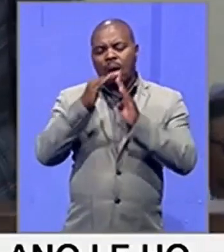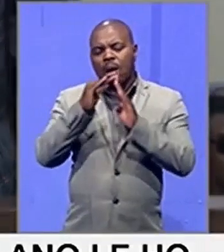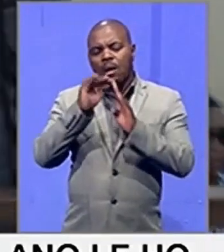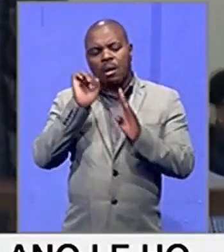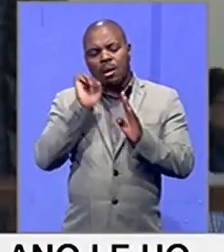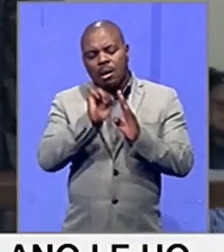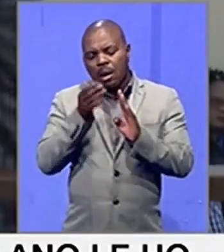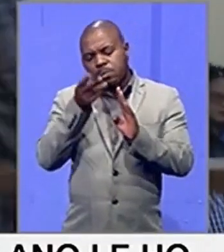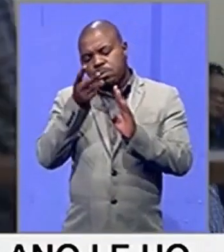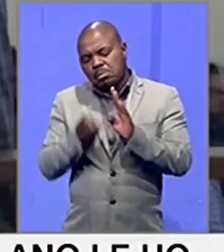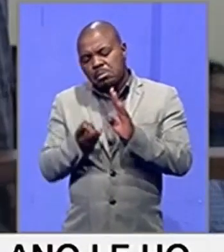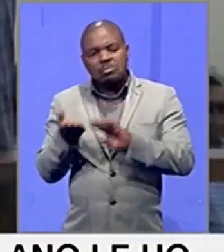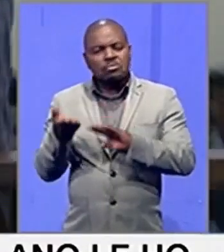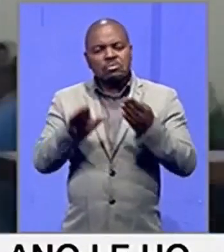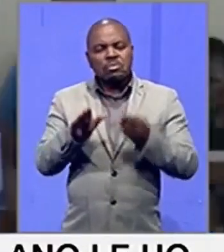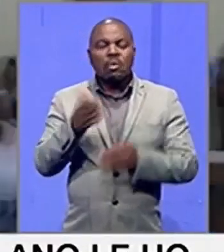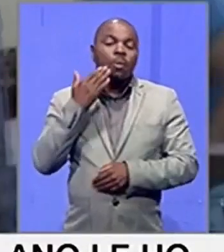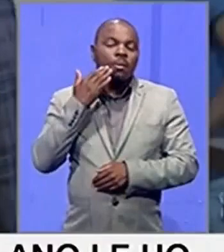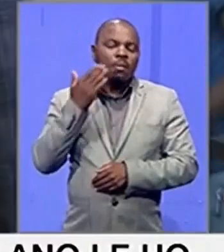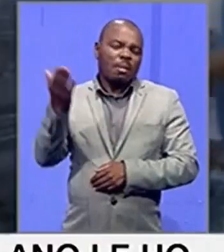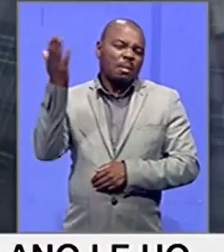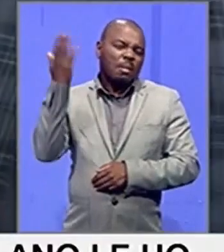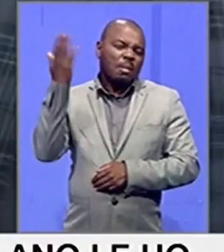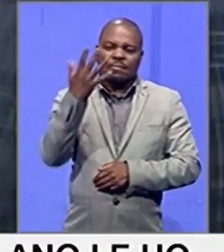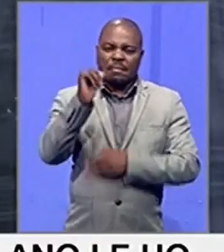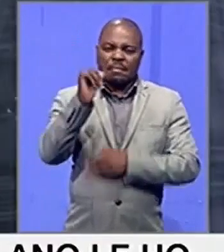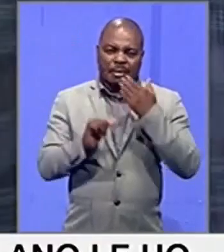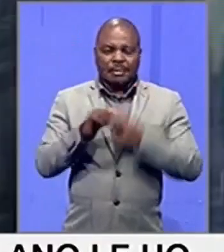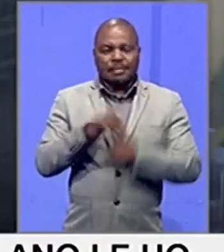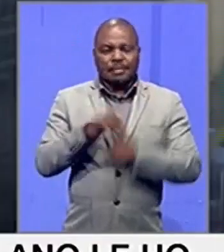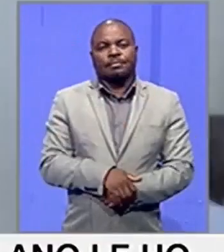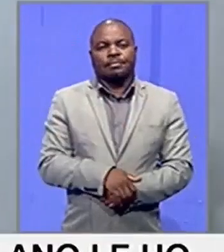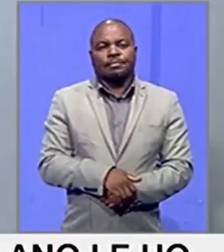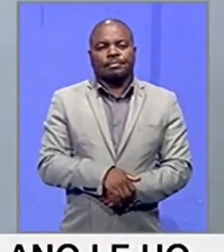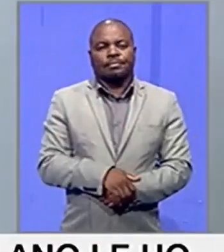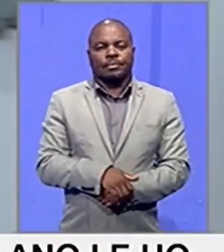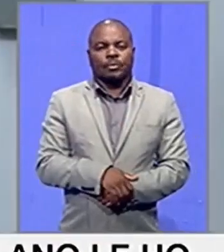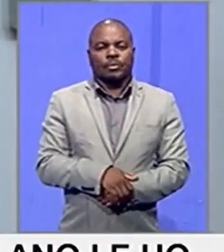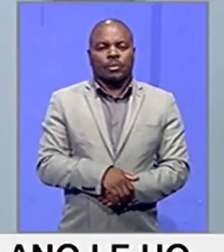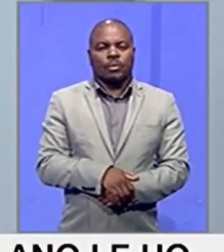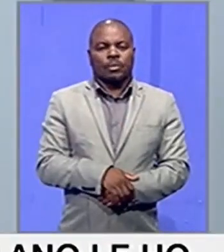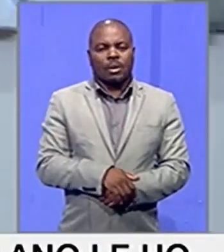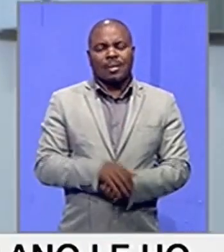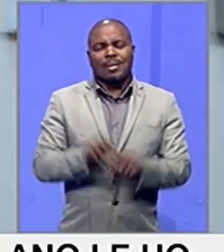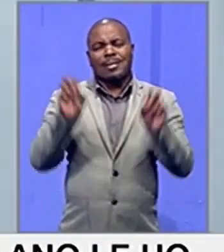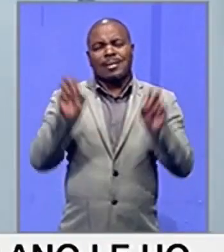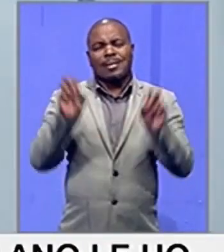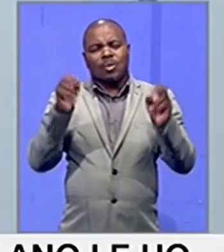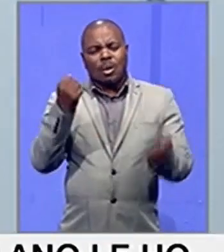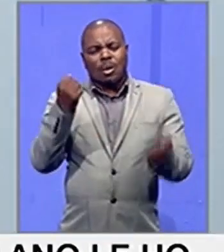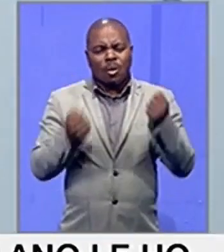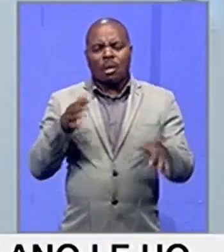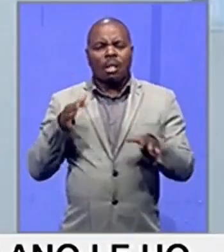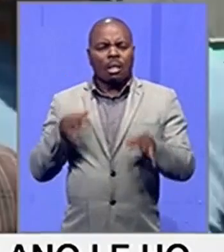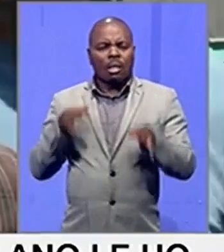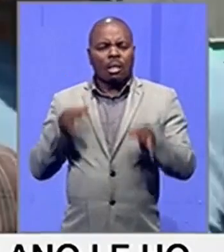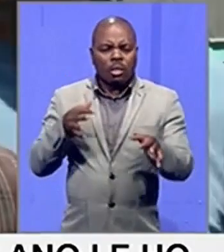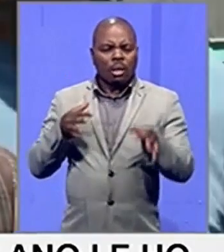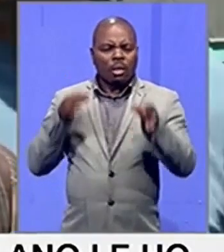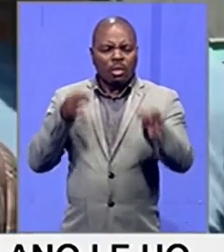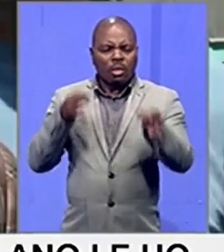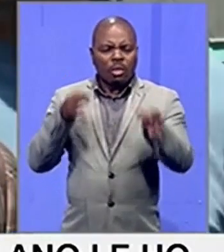kwa lapeng la bona dikgwedi di le 5 tse di fetileng. We can't have a matter that is postponed forever. We need